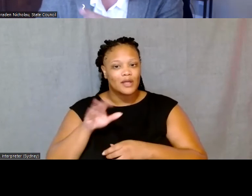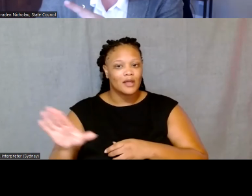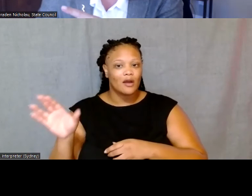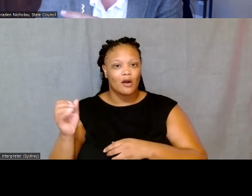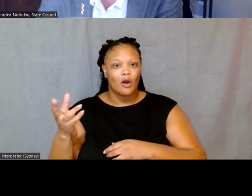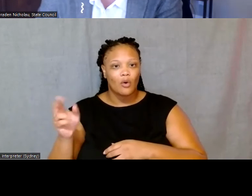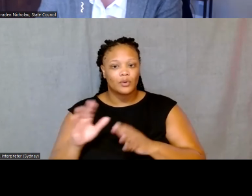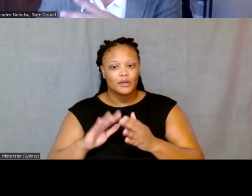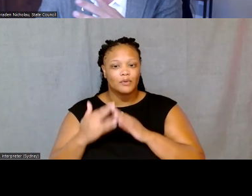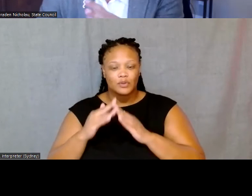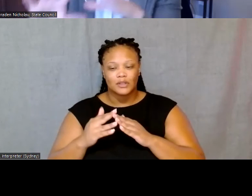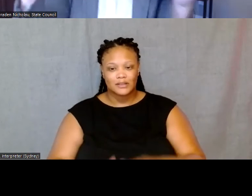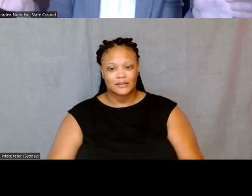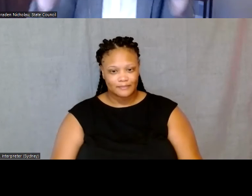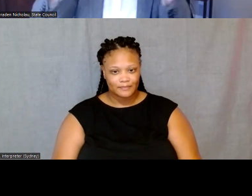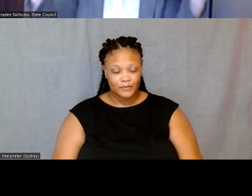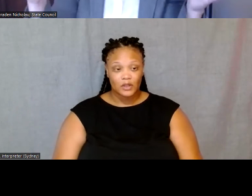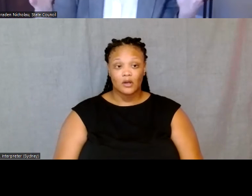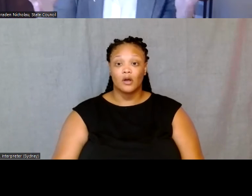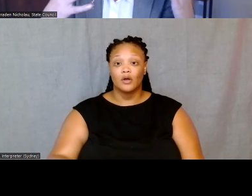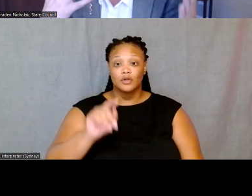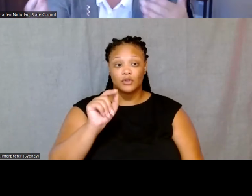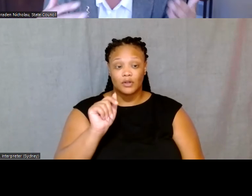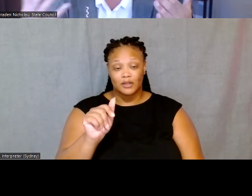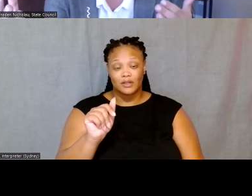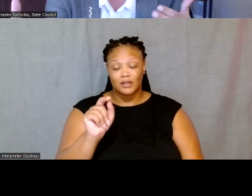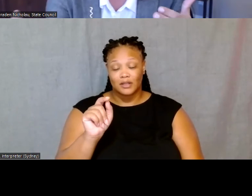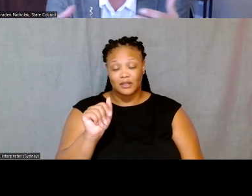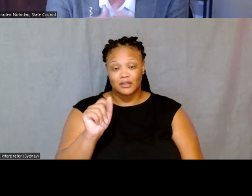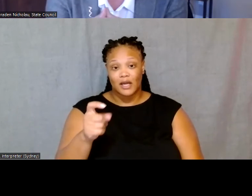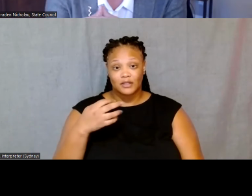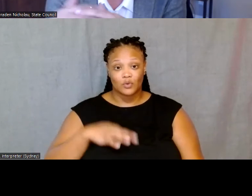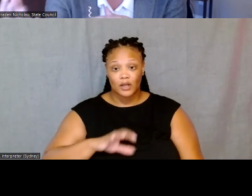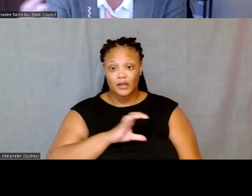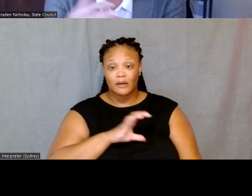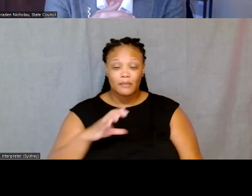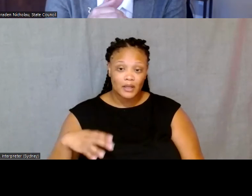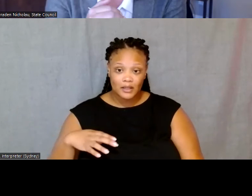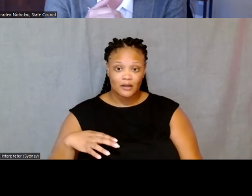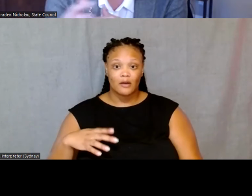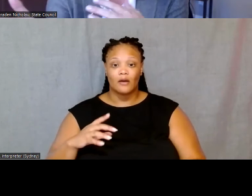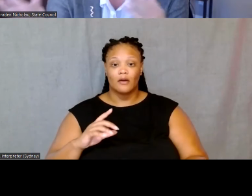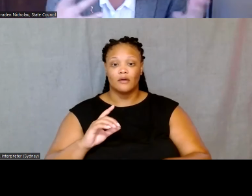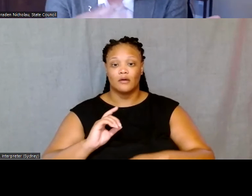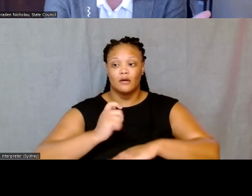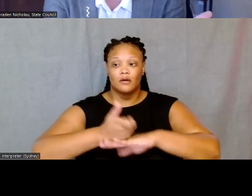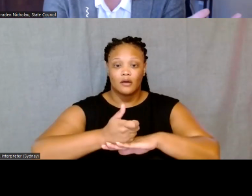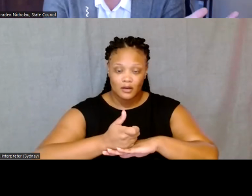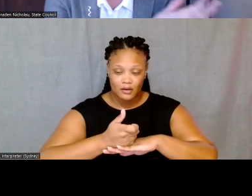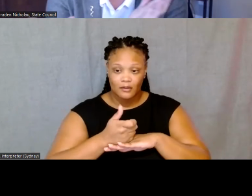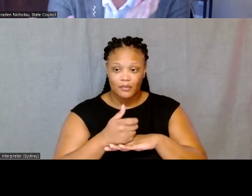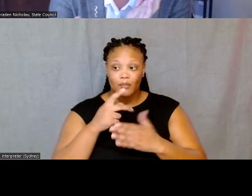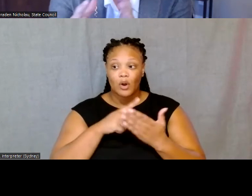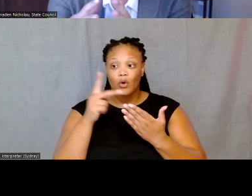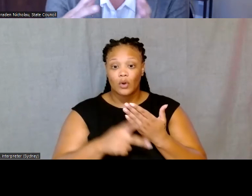Committee, TCAC, they fund one of the state's largest affordable housing development programs, as many of you know. And historically, that